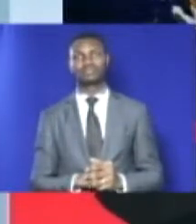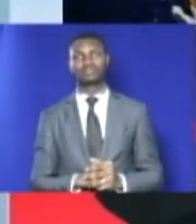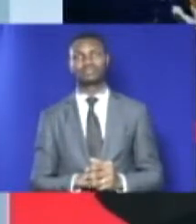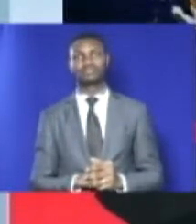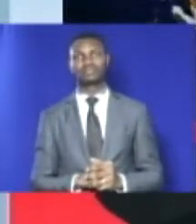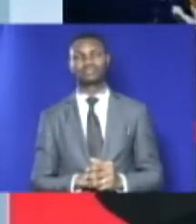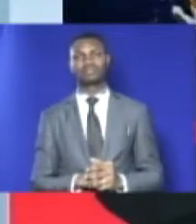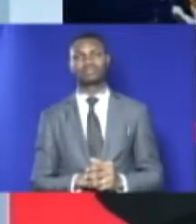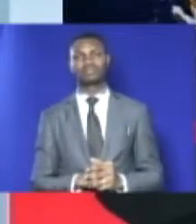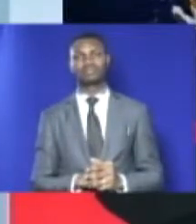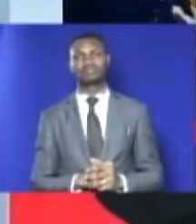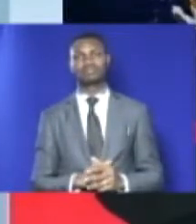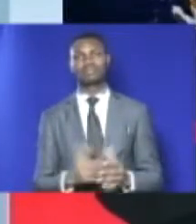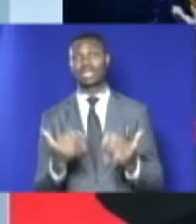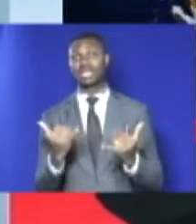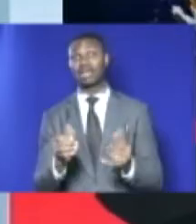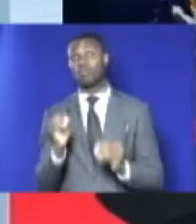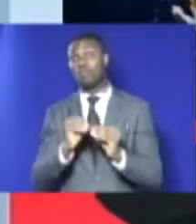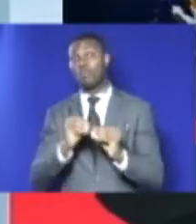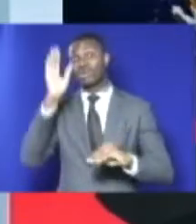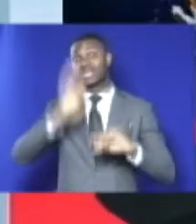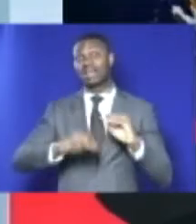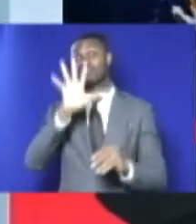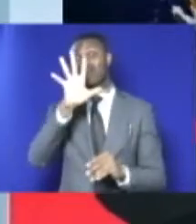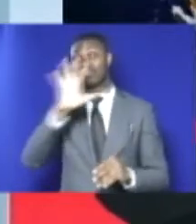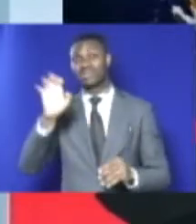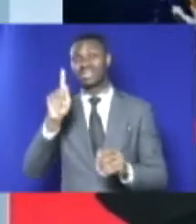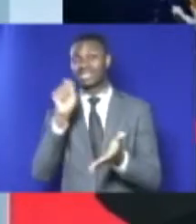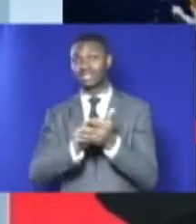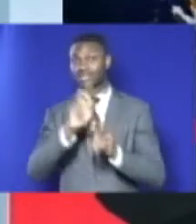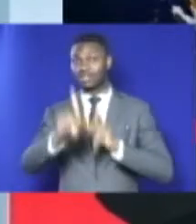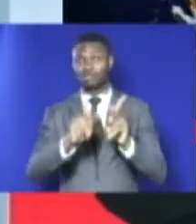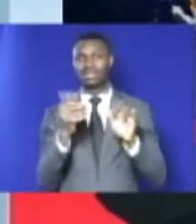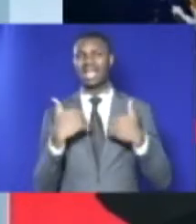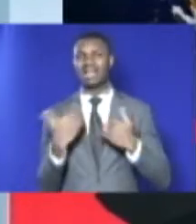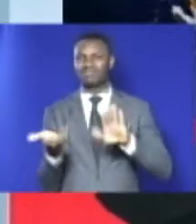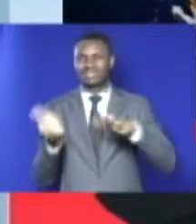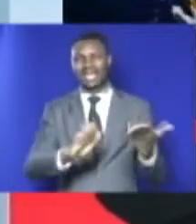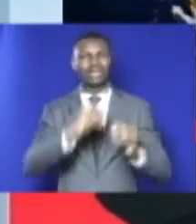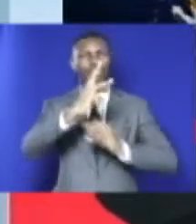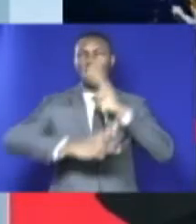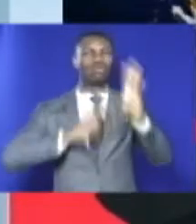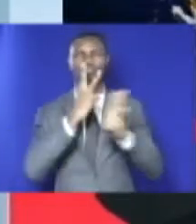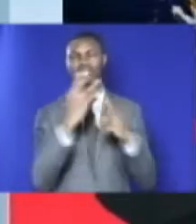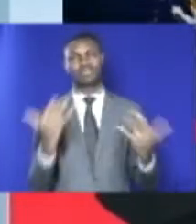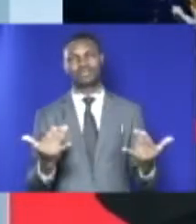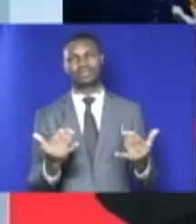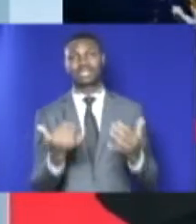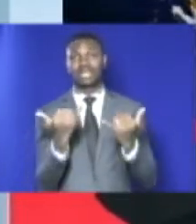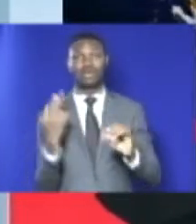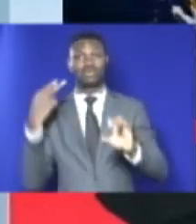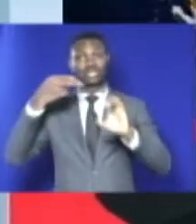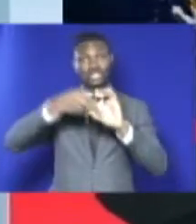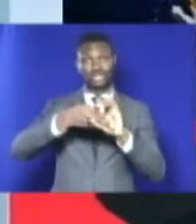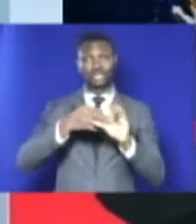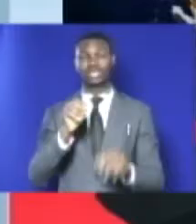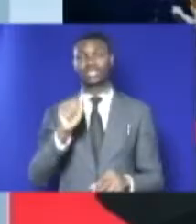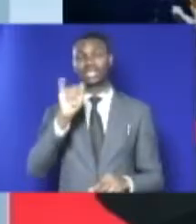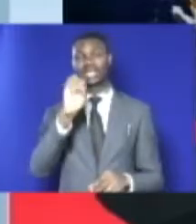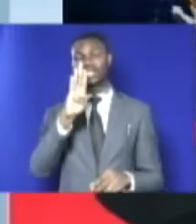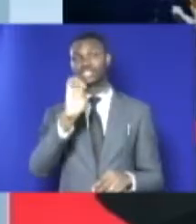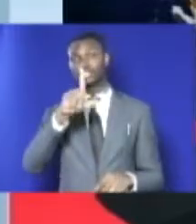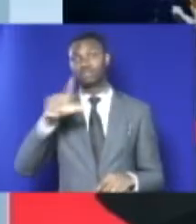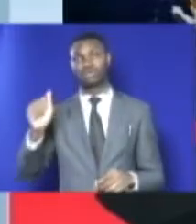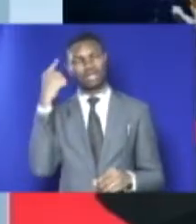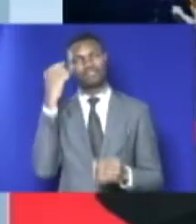And more than 500,000 people have lost their lives to coronavirus globally. Let's now join Adebola Brooksley Sunday for this and